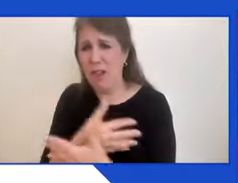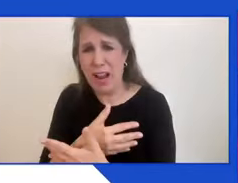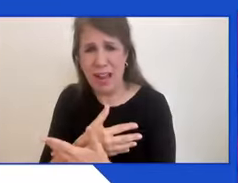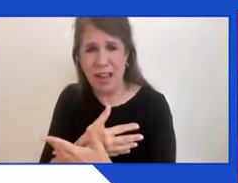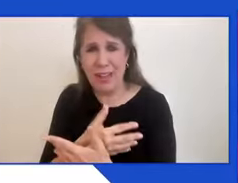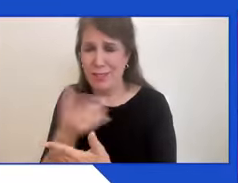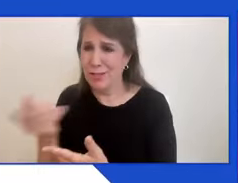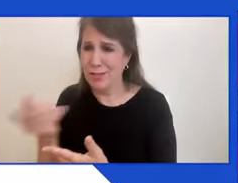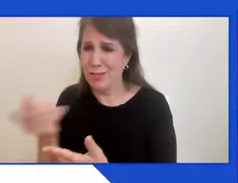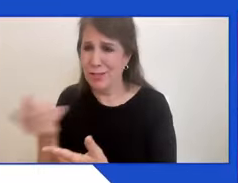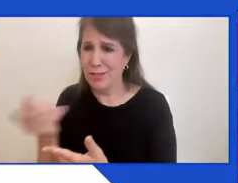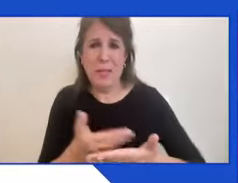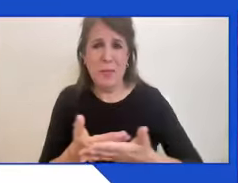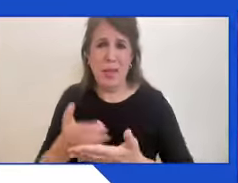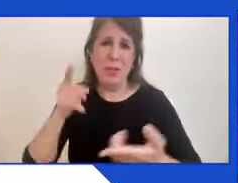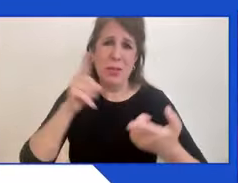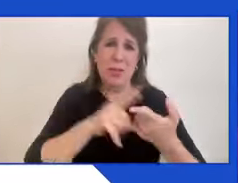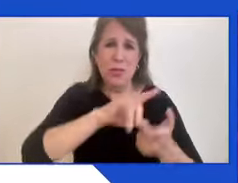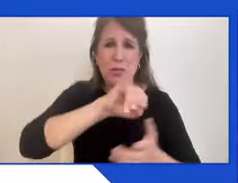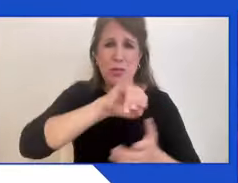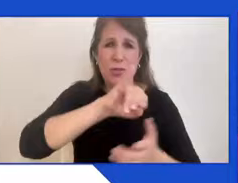JCC.